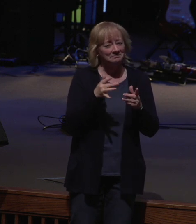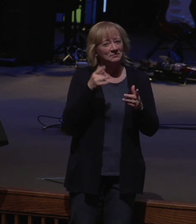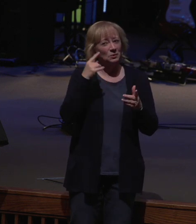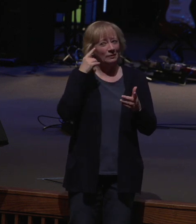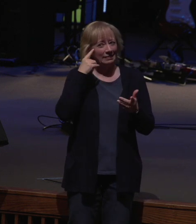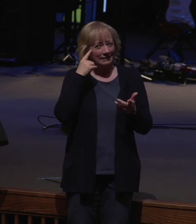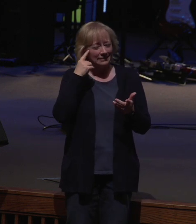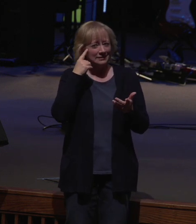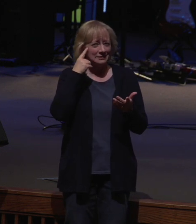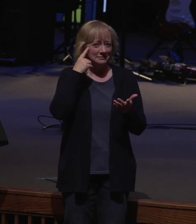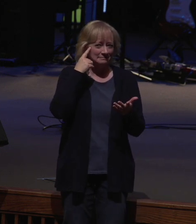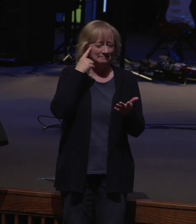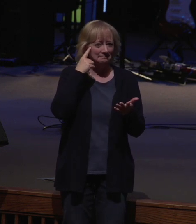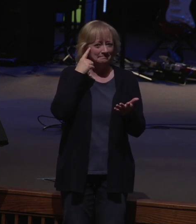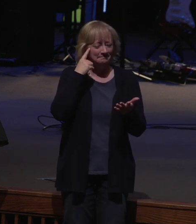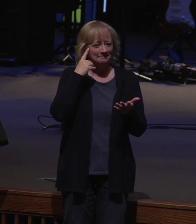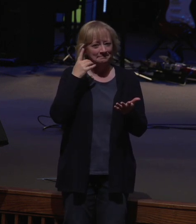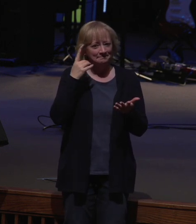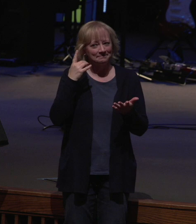that